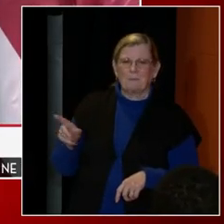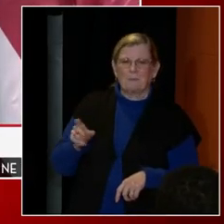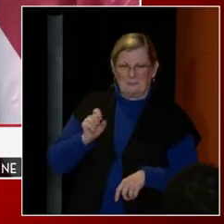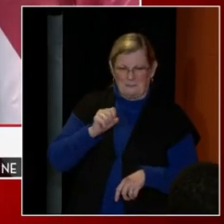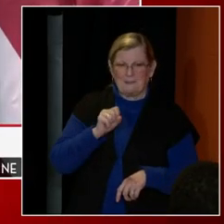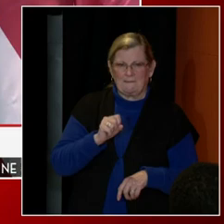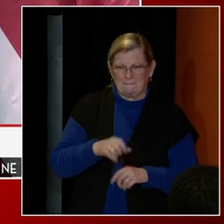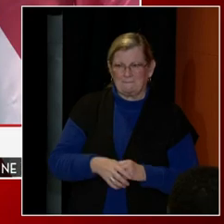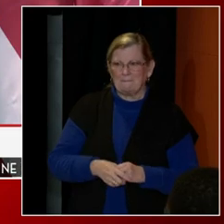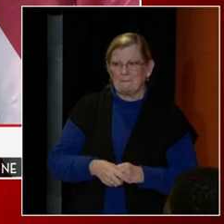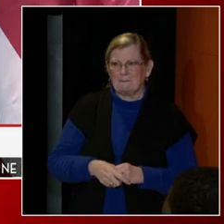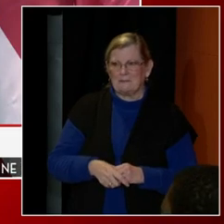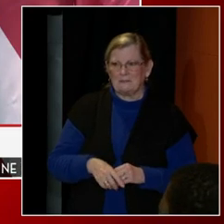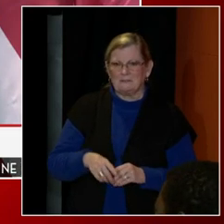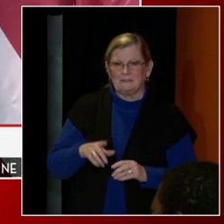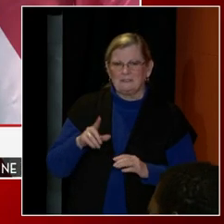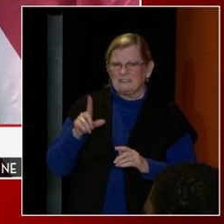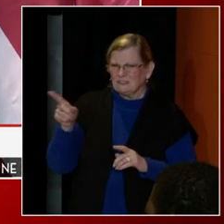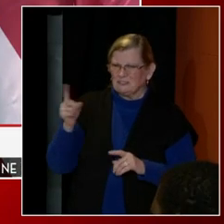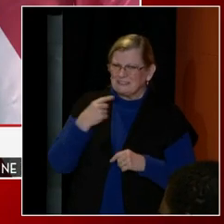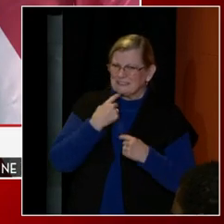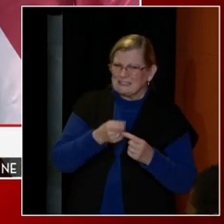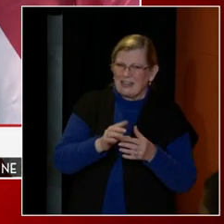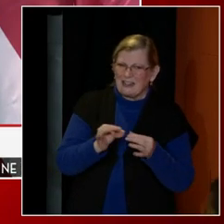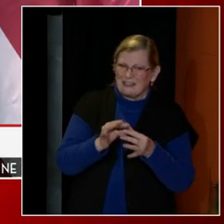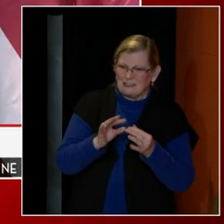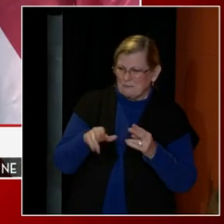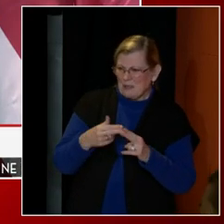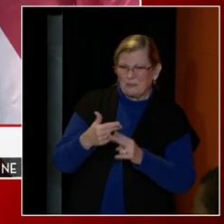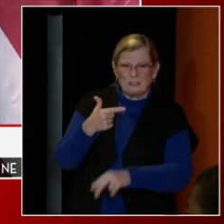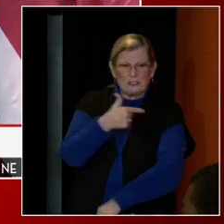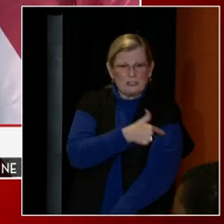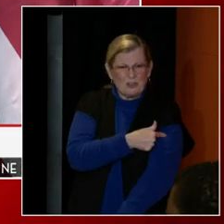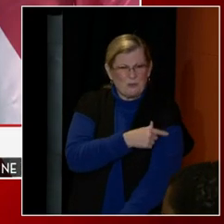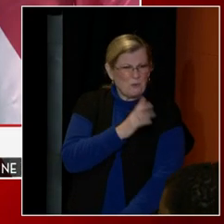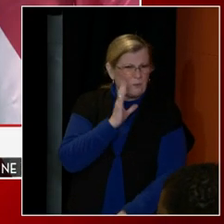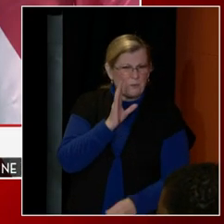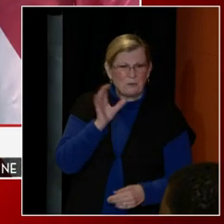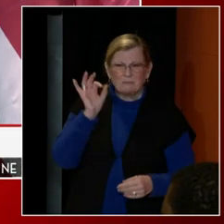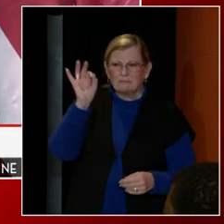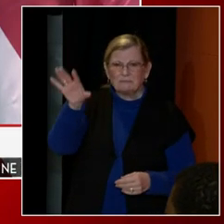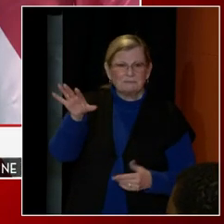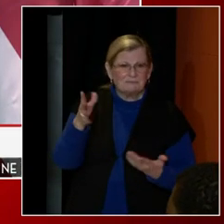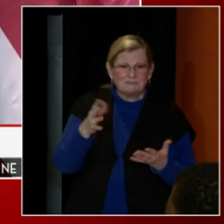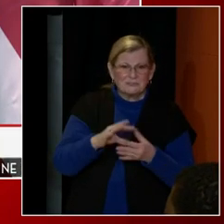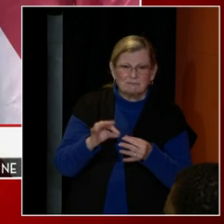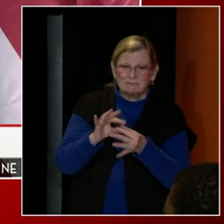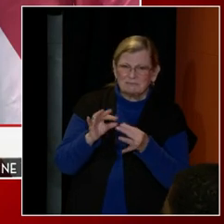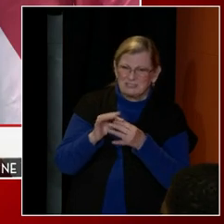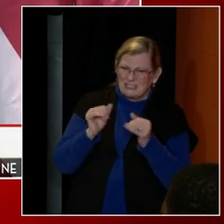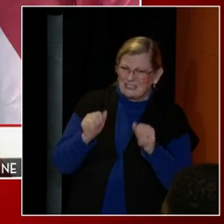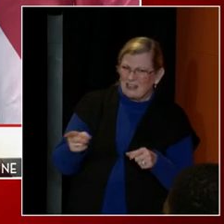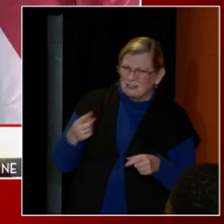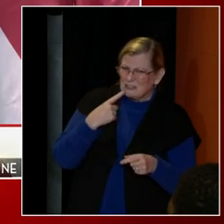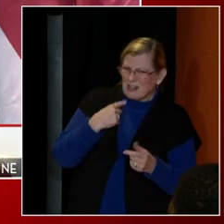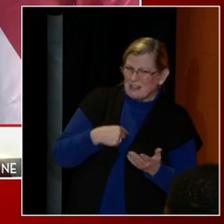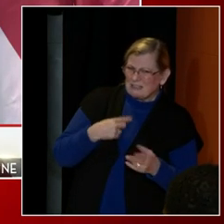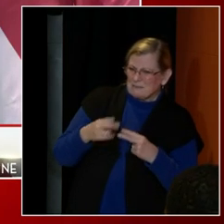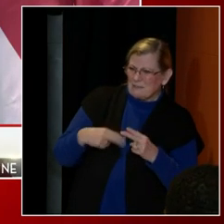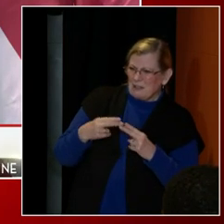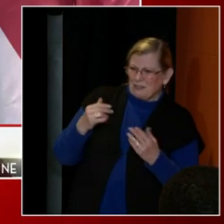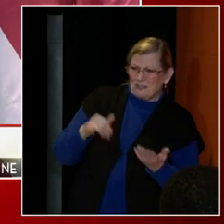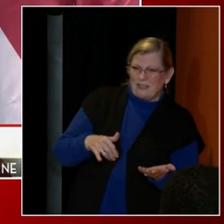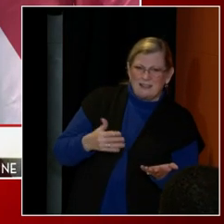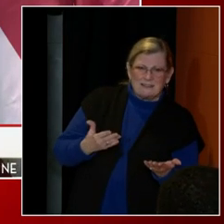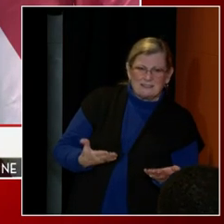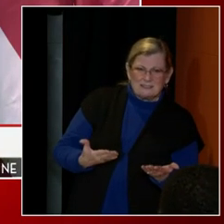up at the time that you got your shot, and we've all heard about your story and coming forward. Can you tell us about that moment? That